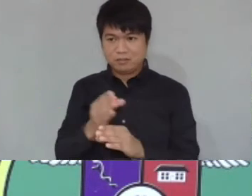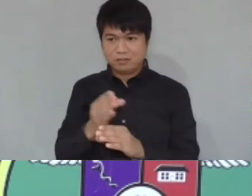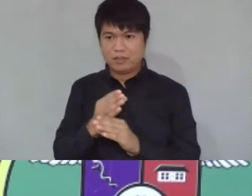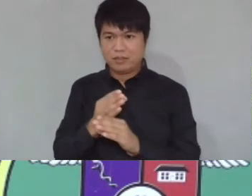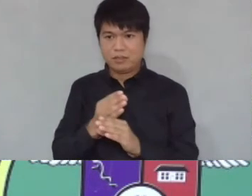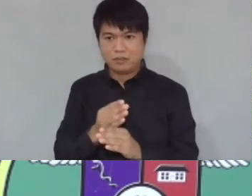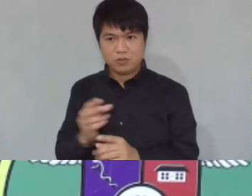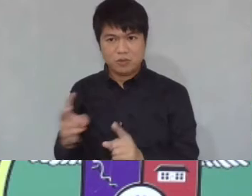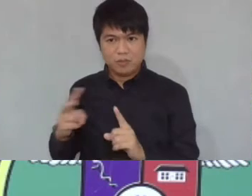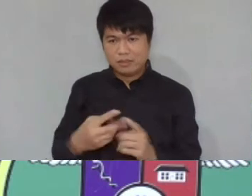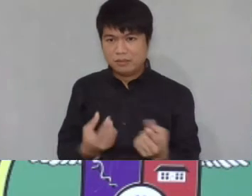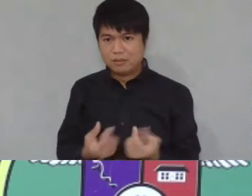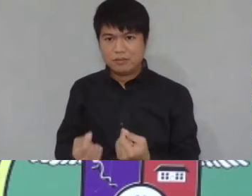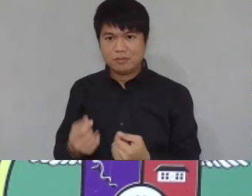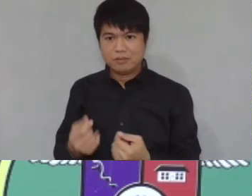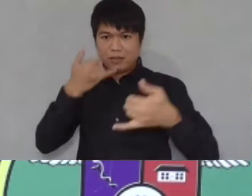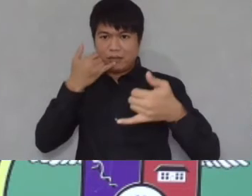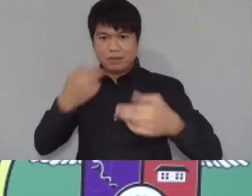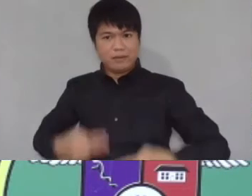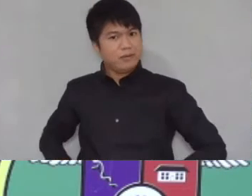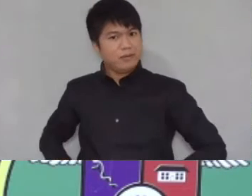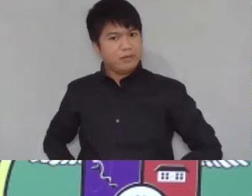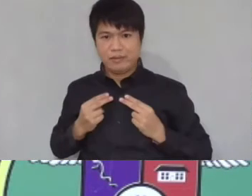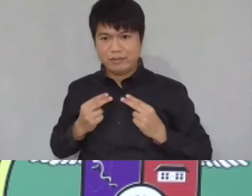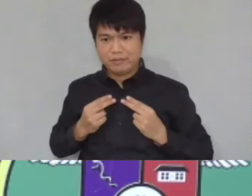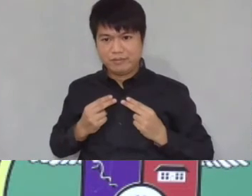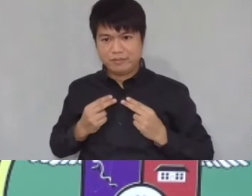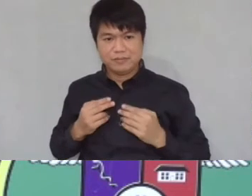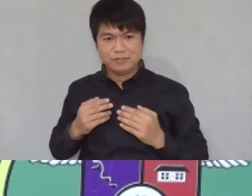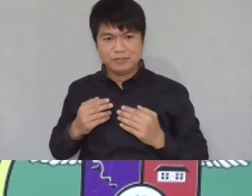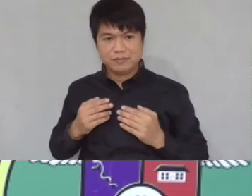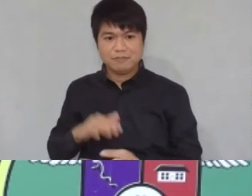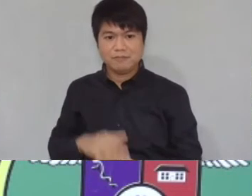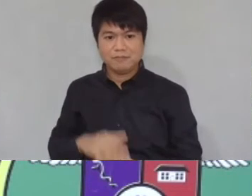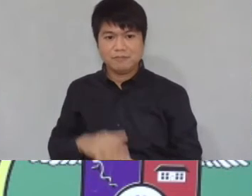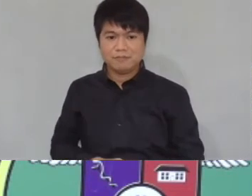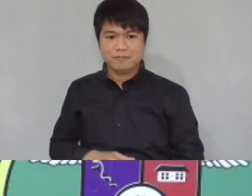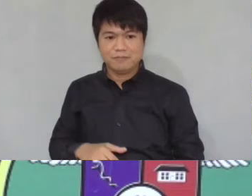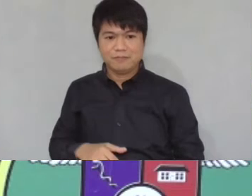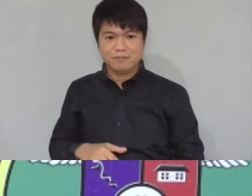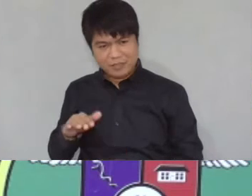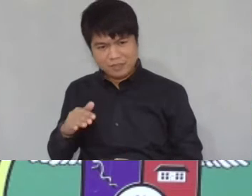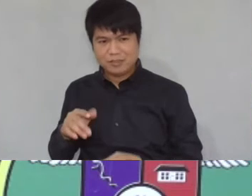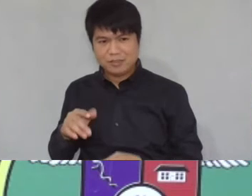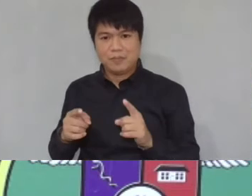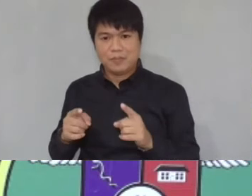implementation where telehealth is front and center. But then,